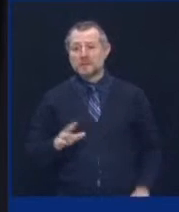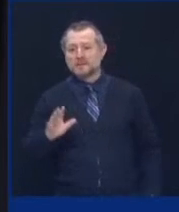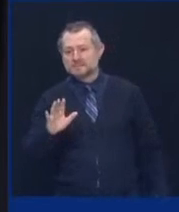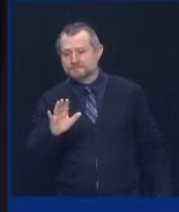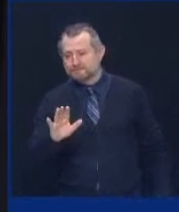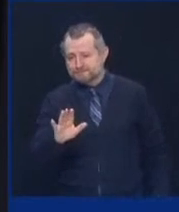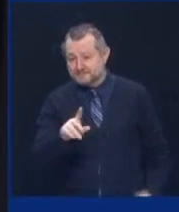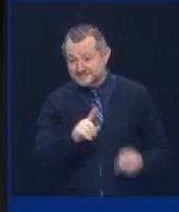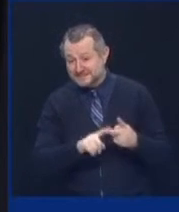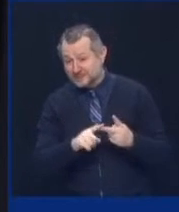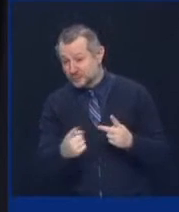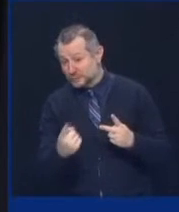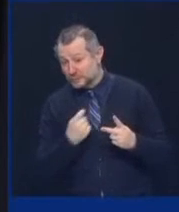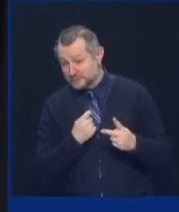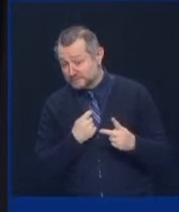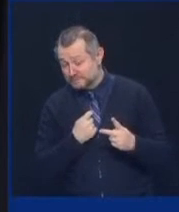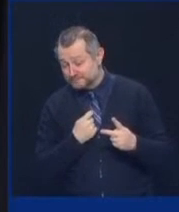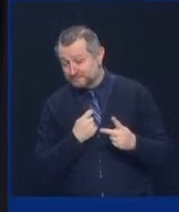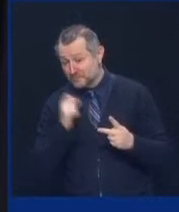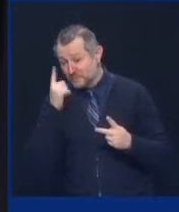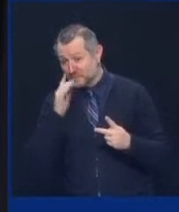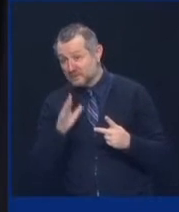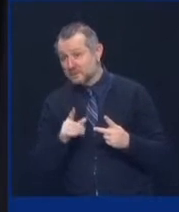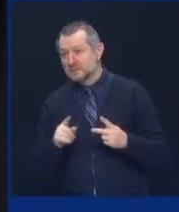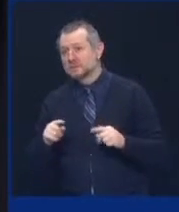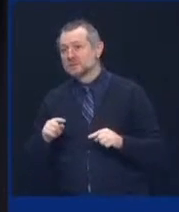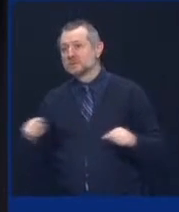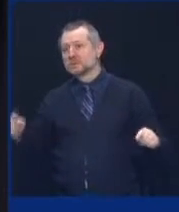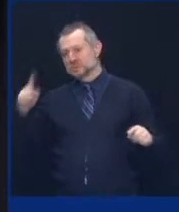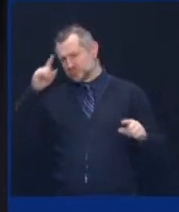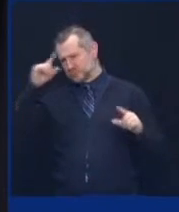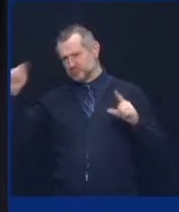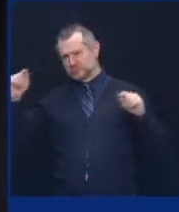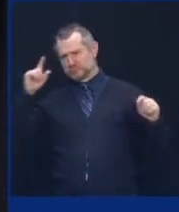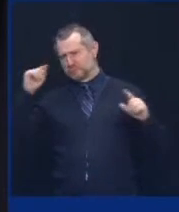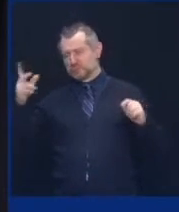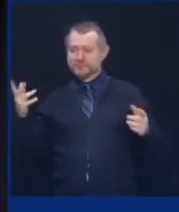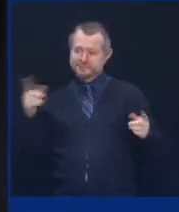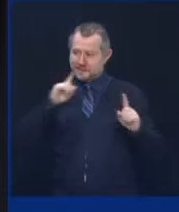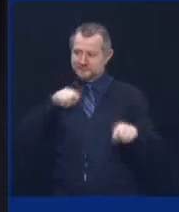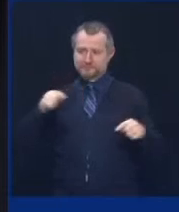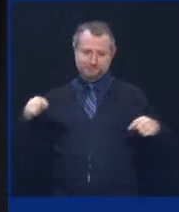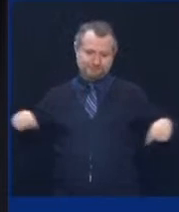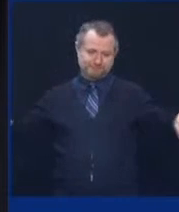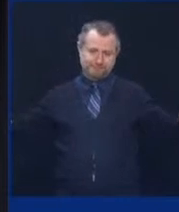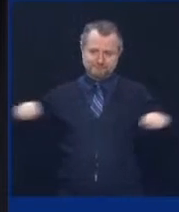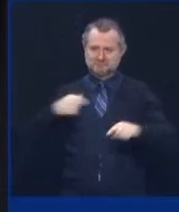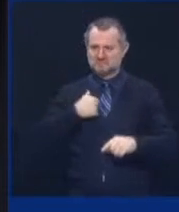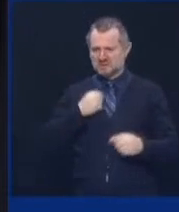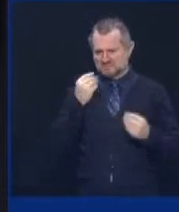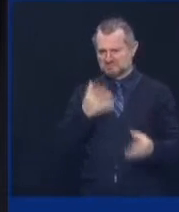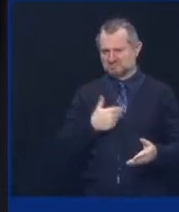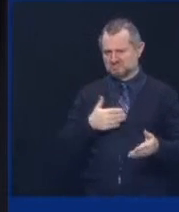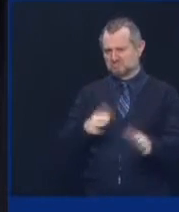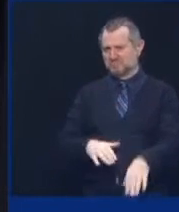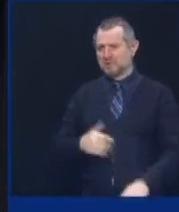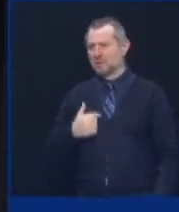greater minds around me will answer. First question, if I had to bet. I'm not a gambling man, per